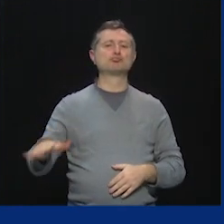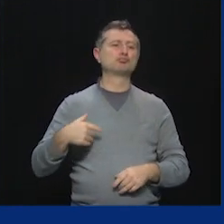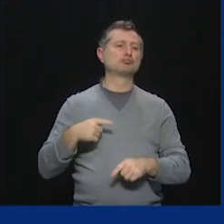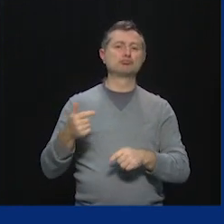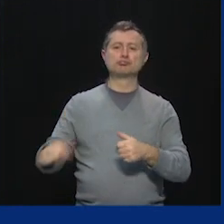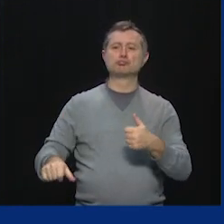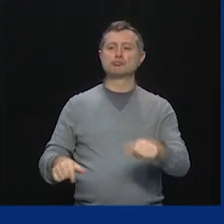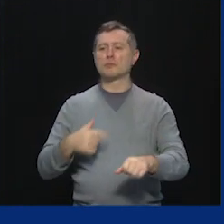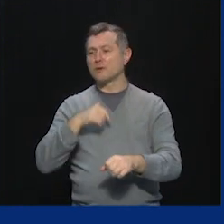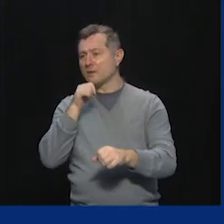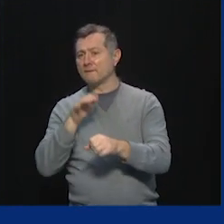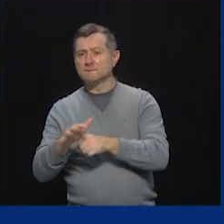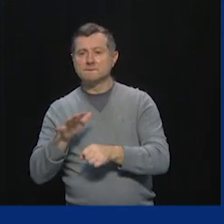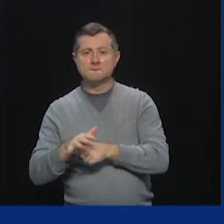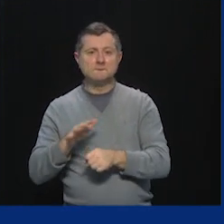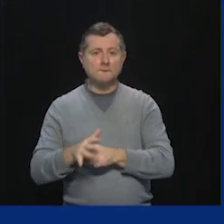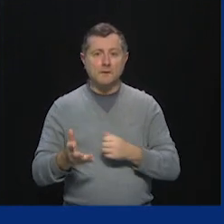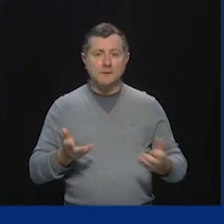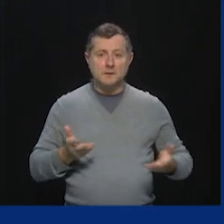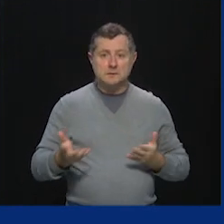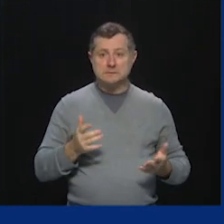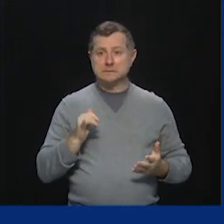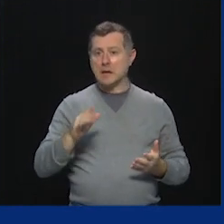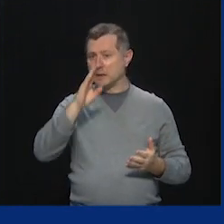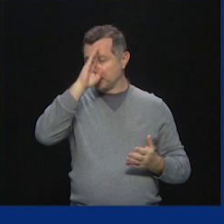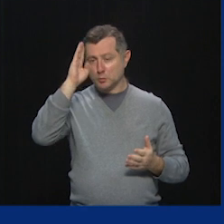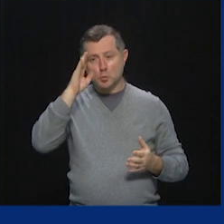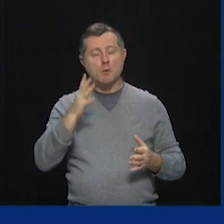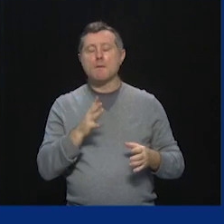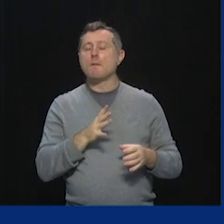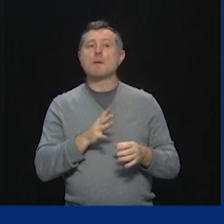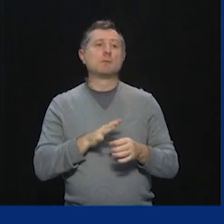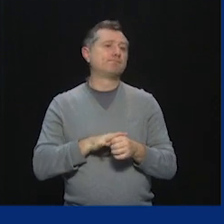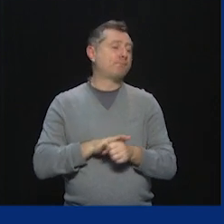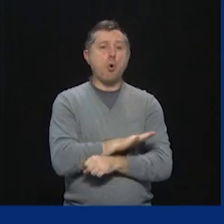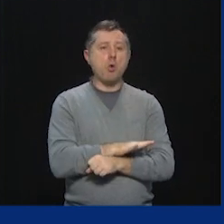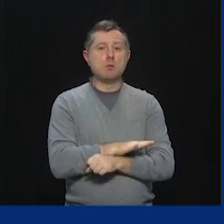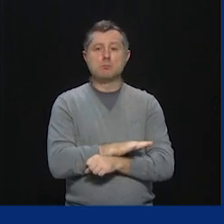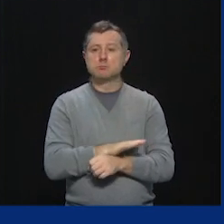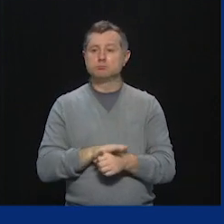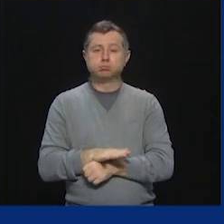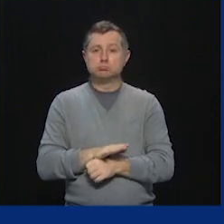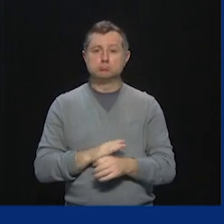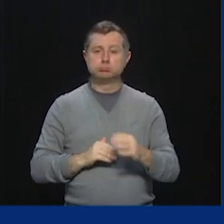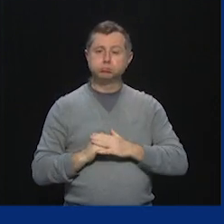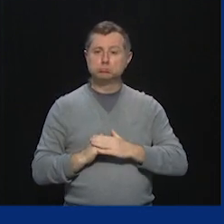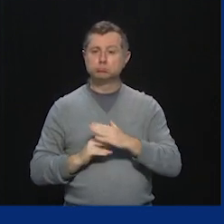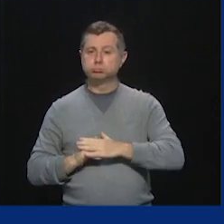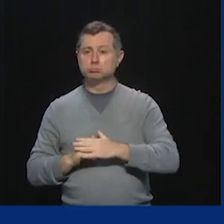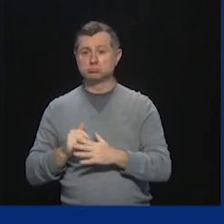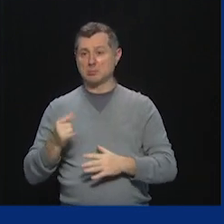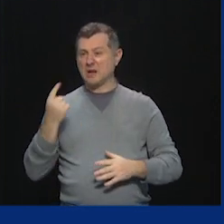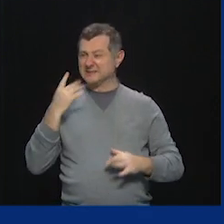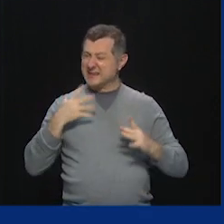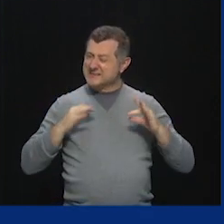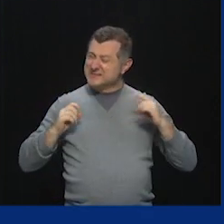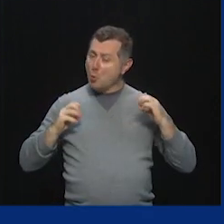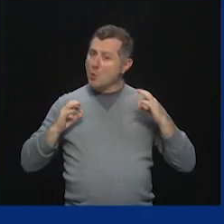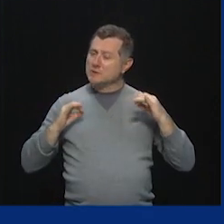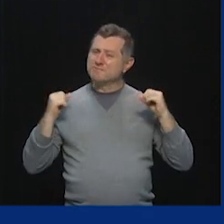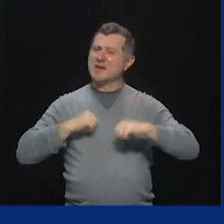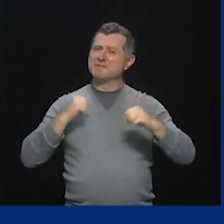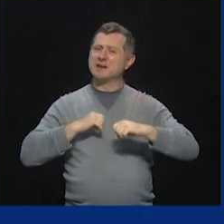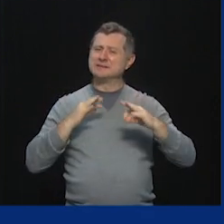in the hospitals. We were on the verge of that last year, fought back hard, won that battle, and